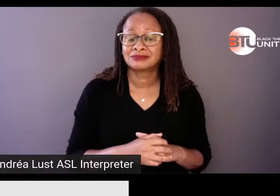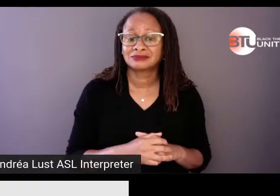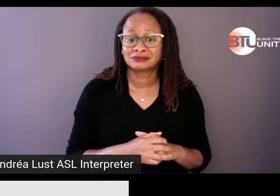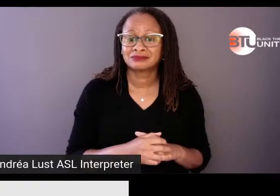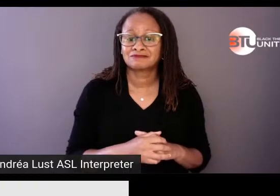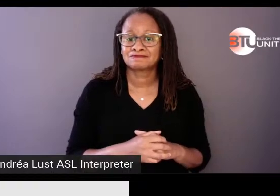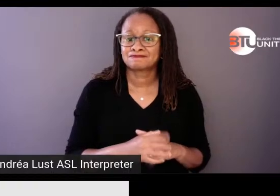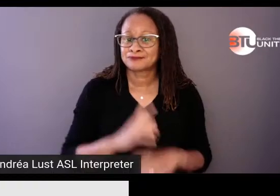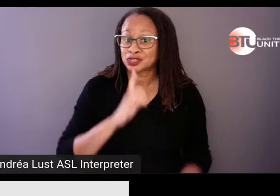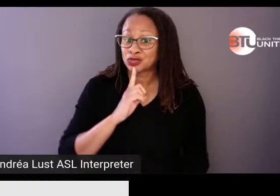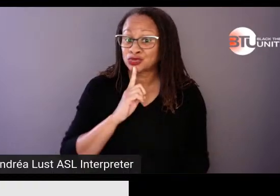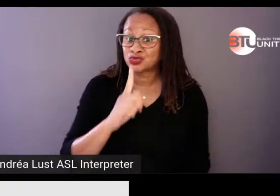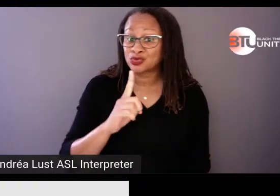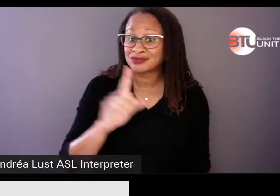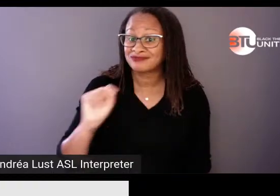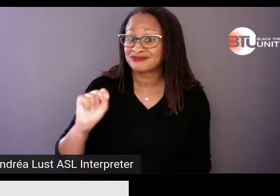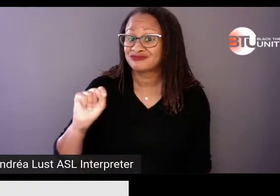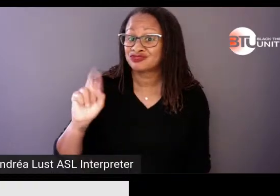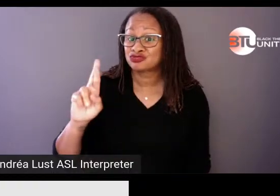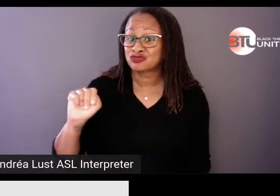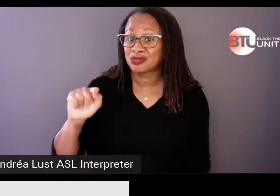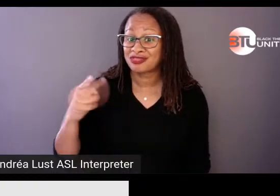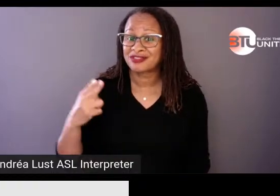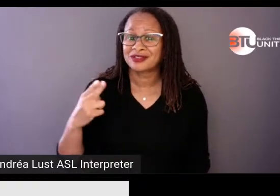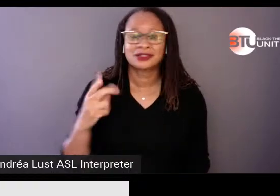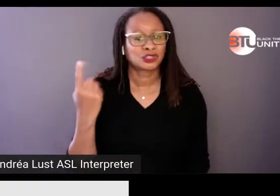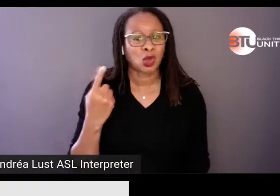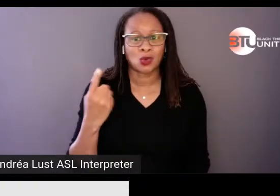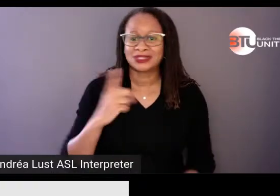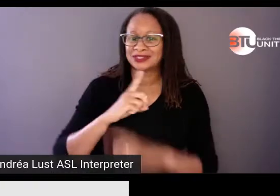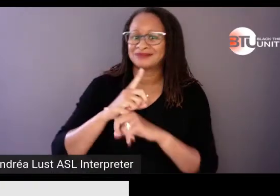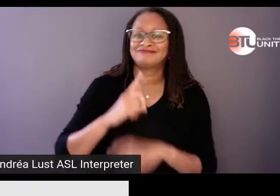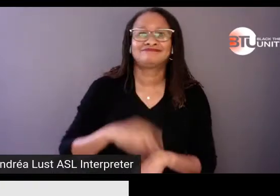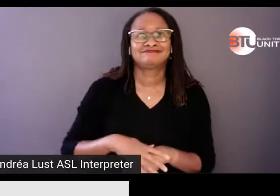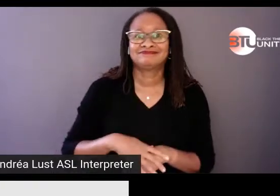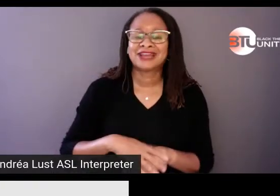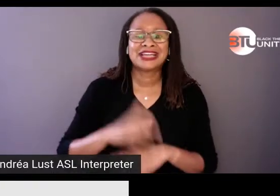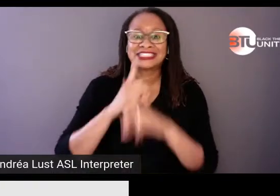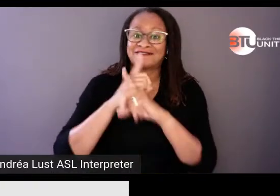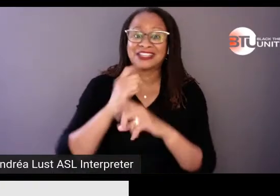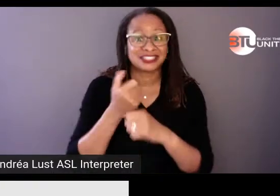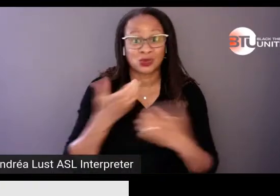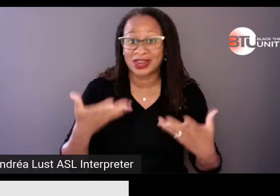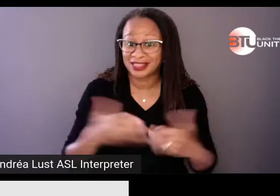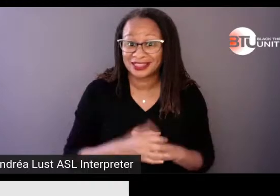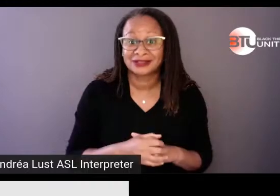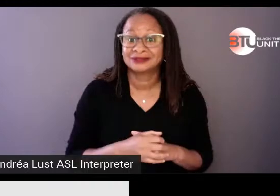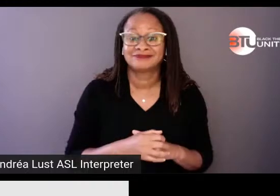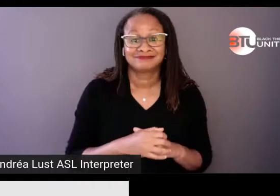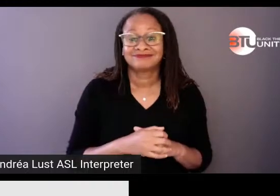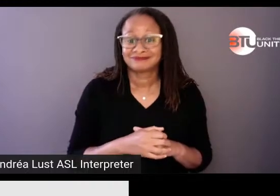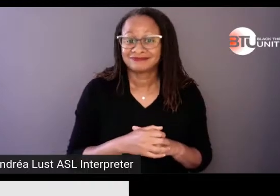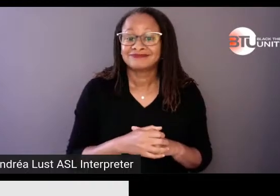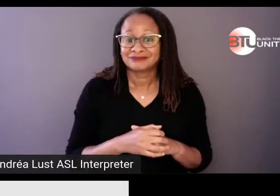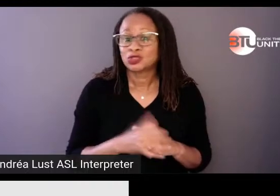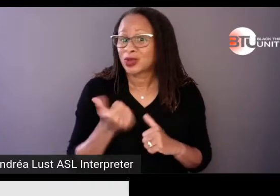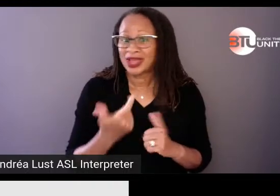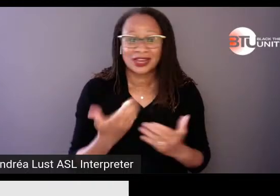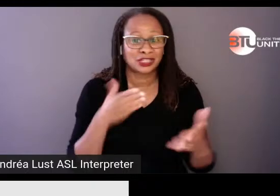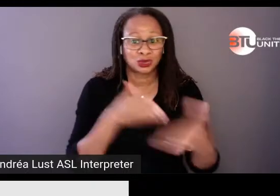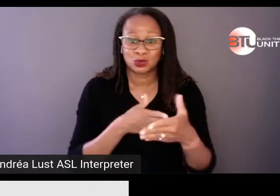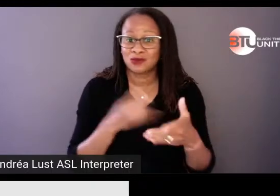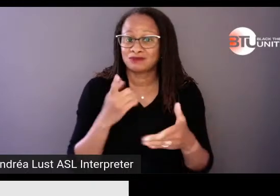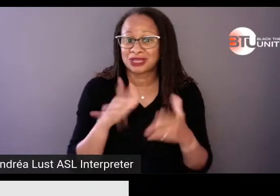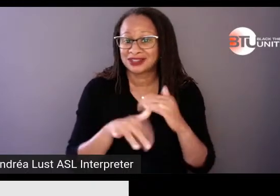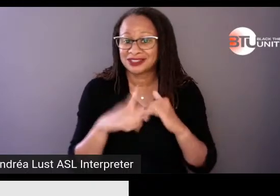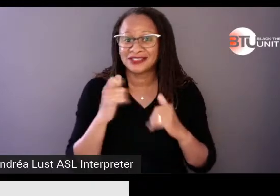truth is always a defense to any libel or slander or defamation lawsuit. And there has to